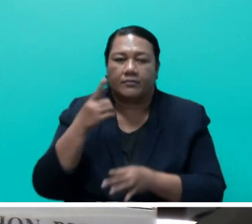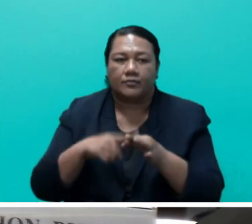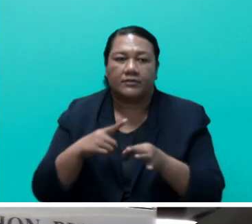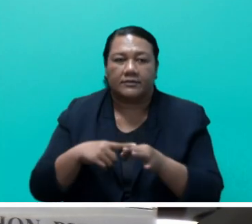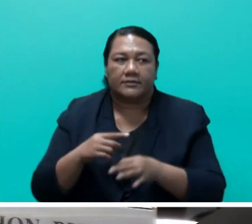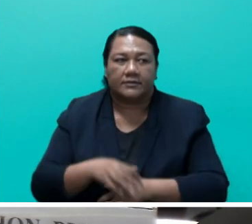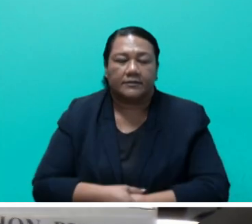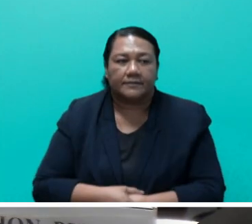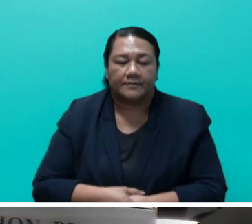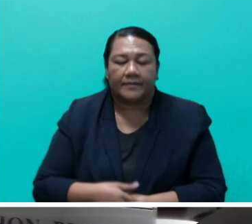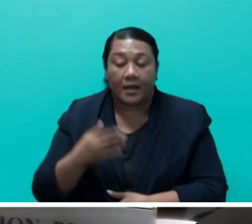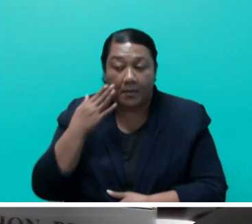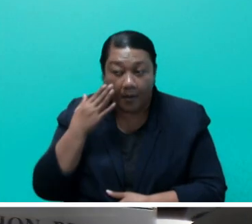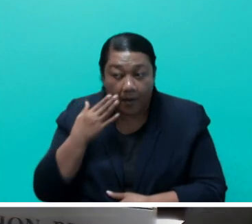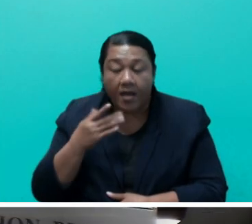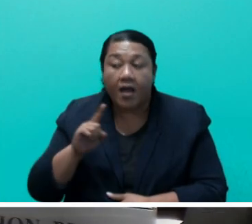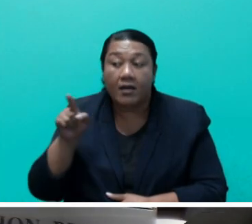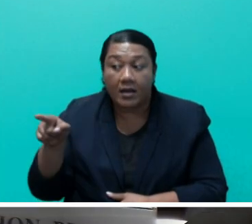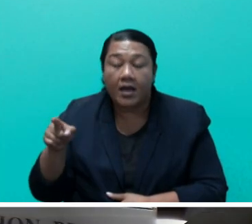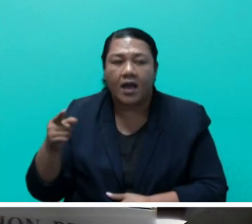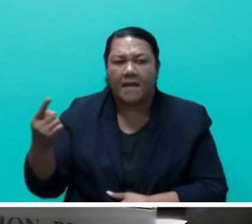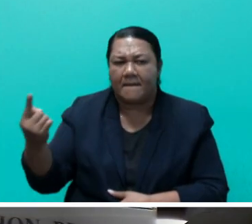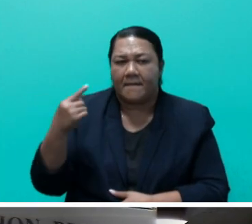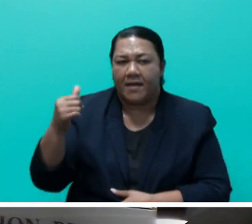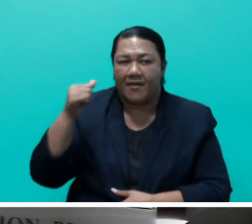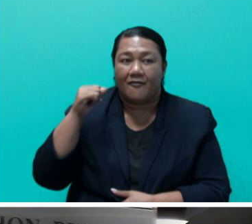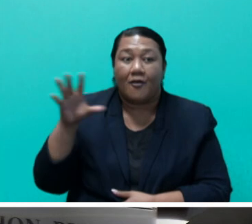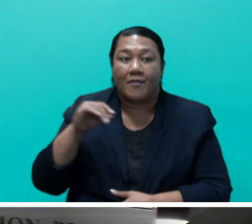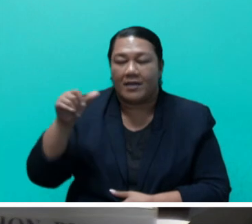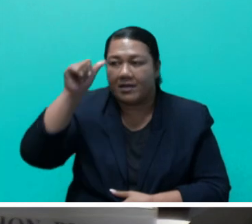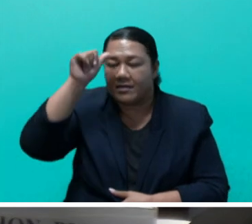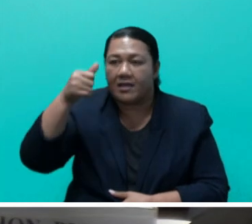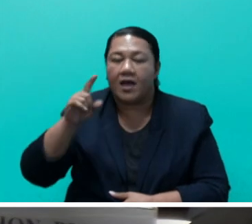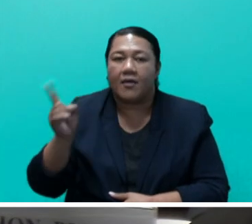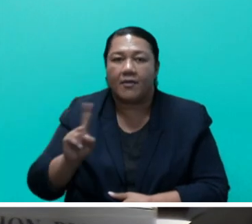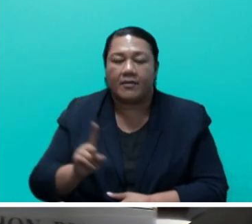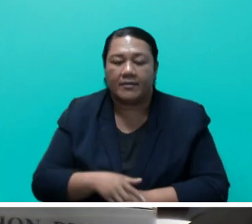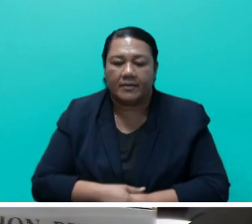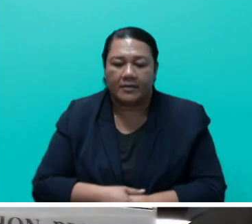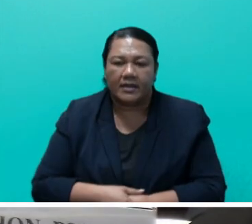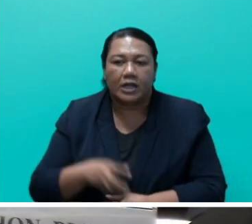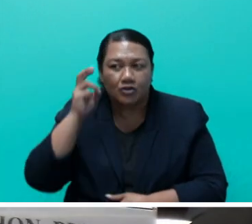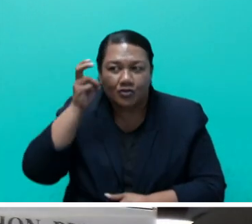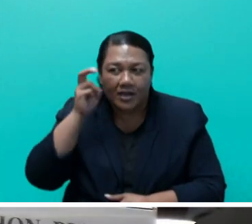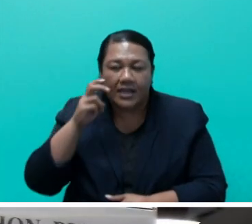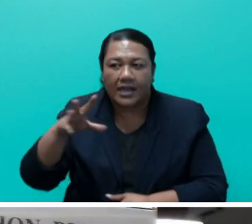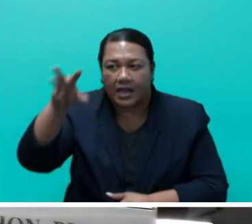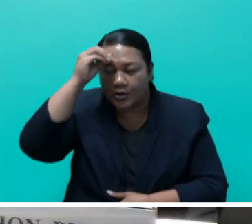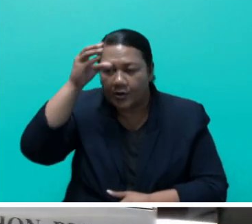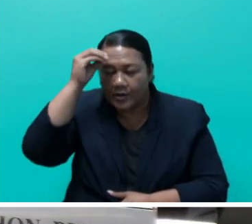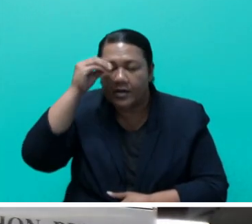aware that Honorable Sharma, being a graduate from India, is well acquainted with the quality of training and education taught in